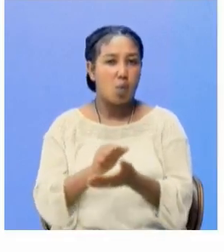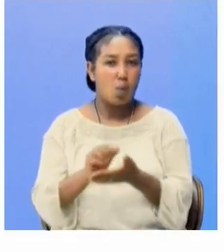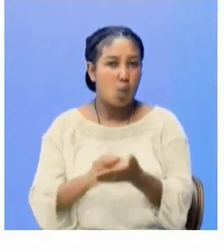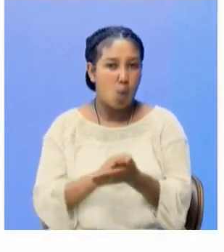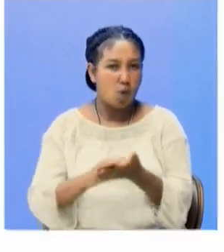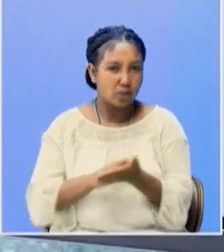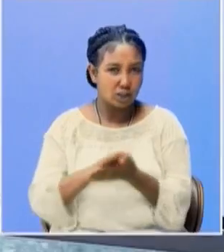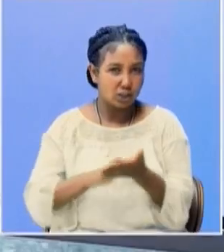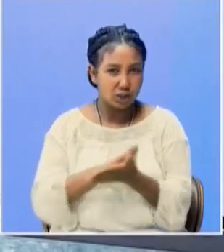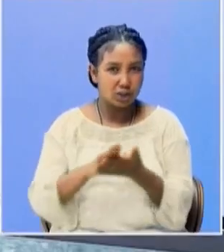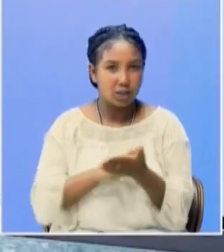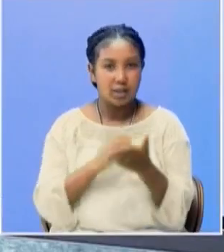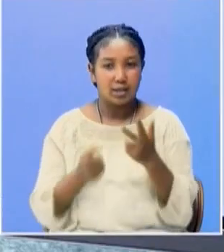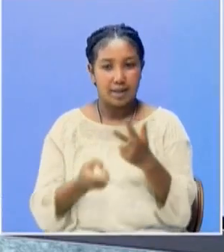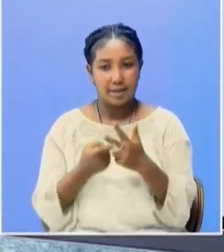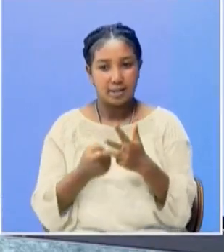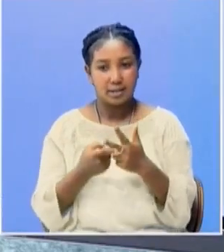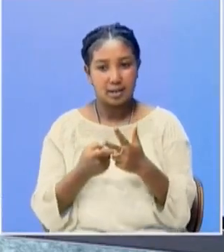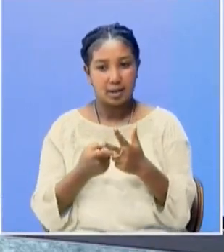Number 3,